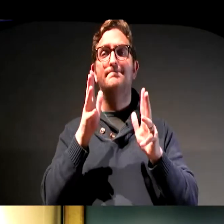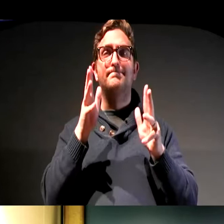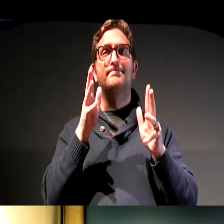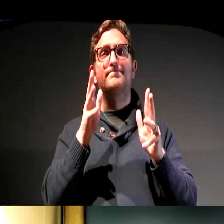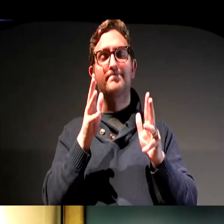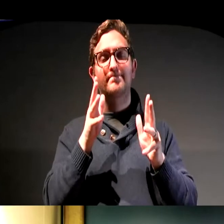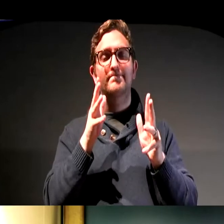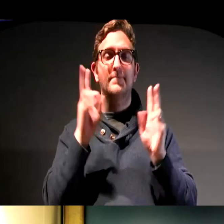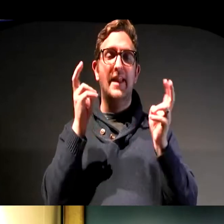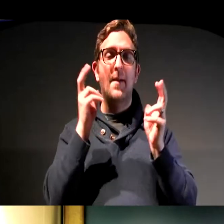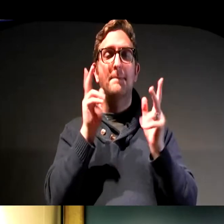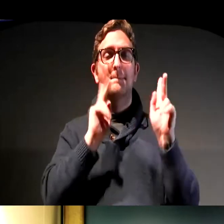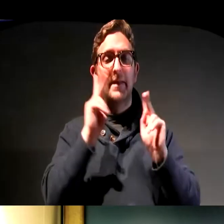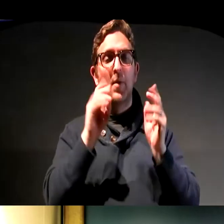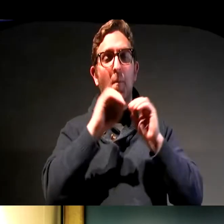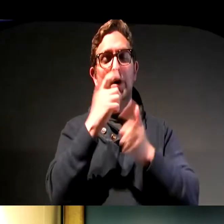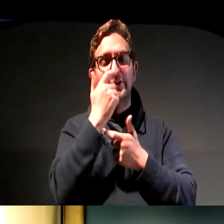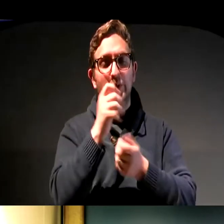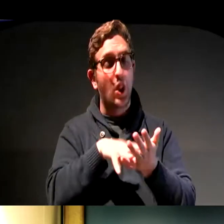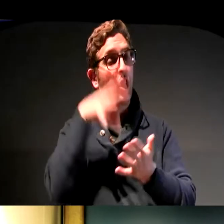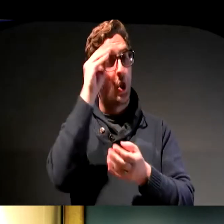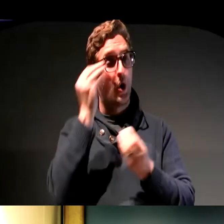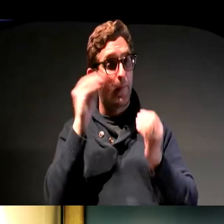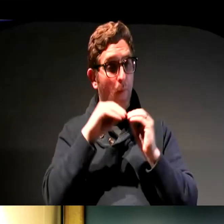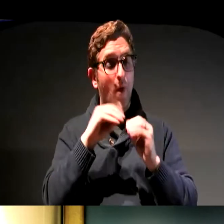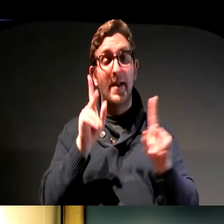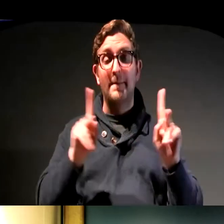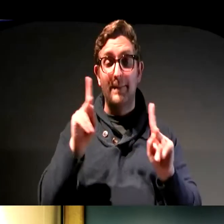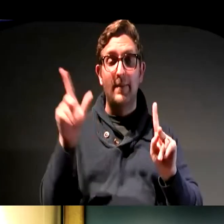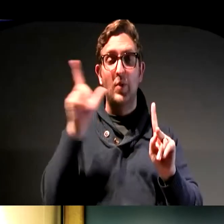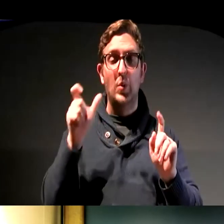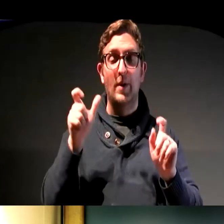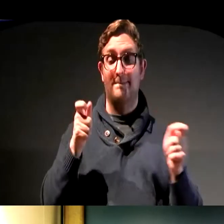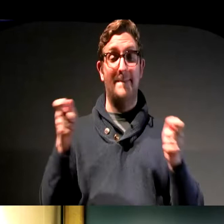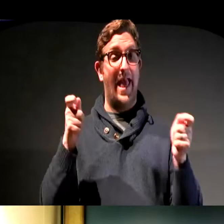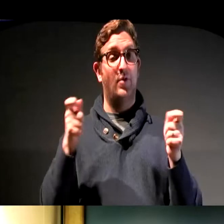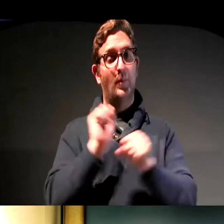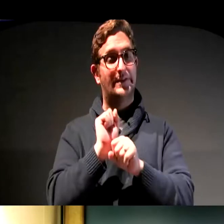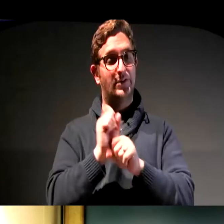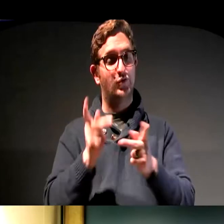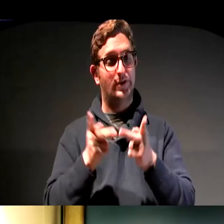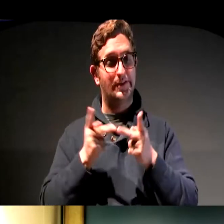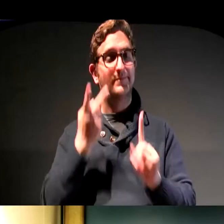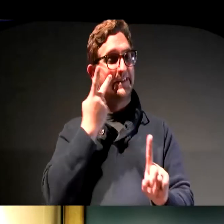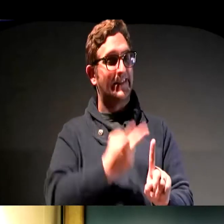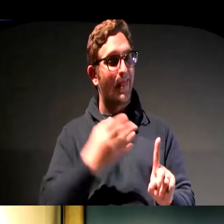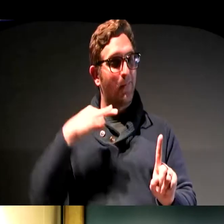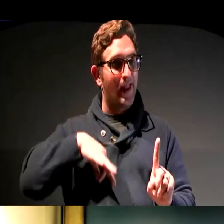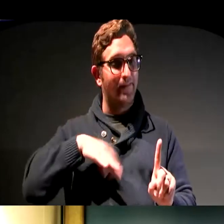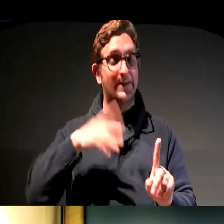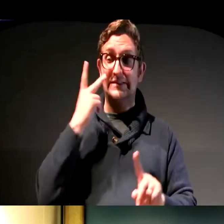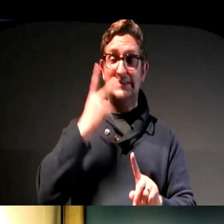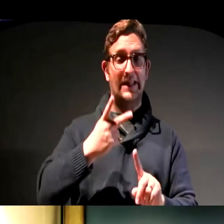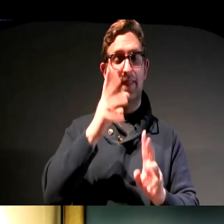interest in learning more, because I think people that are in managerial positions are seeing the benefits. They're seeing the innovation that